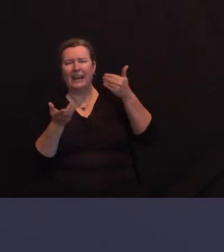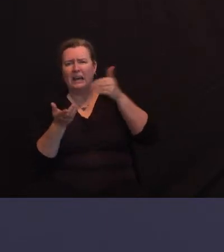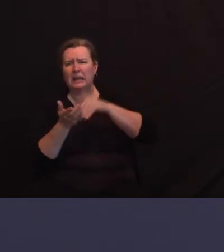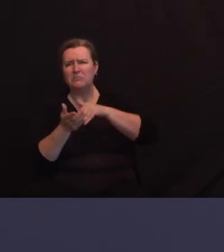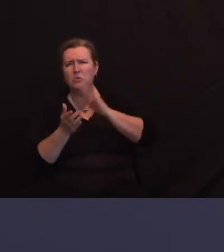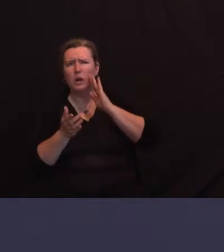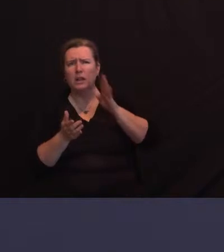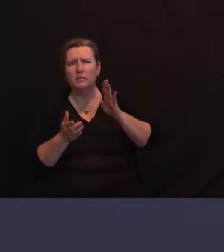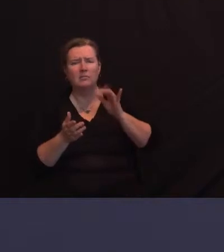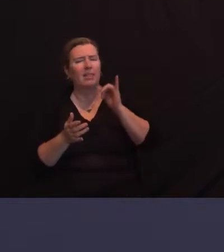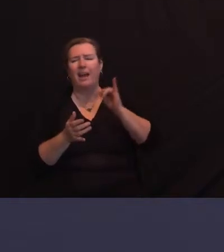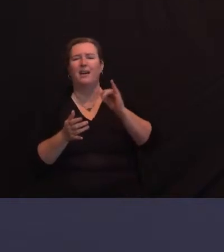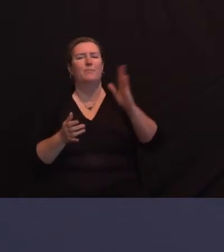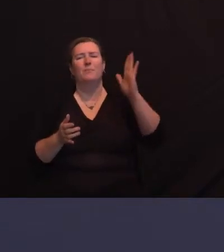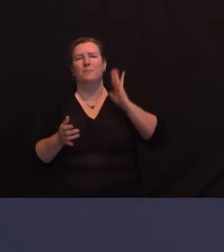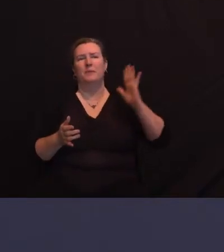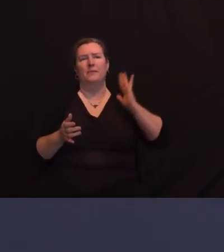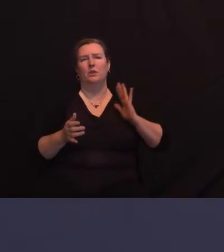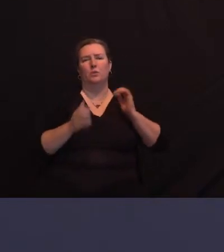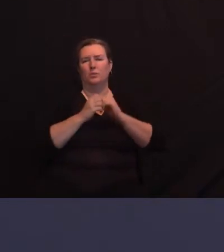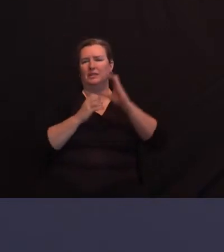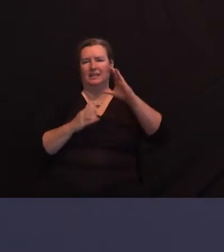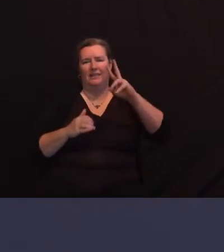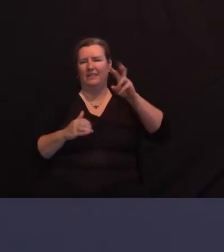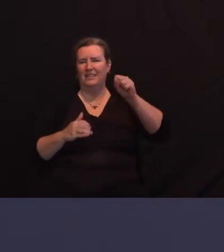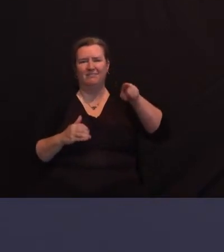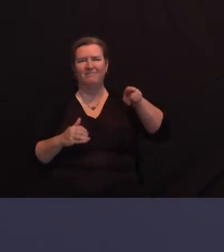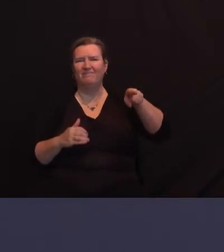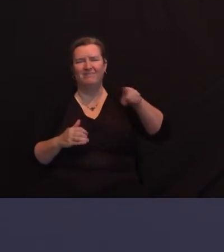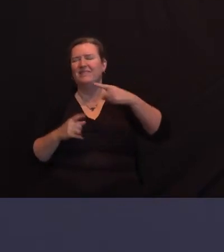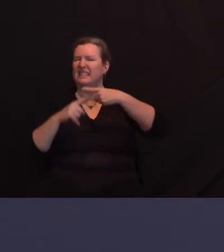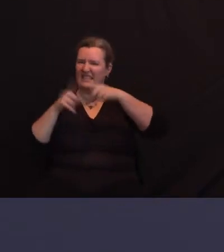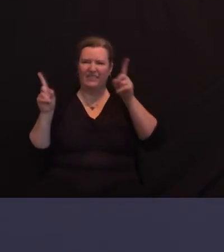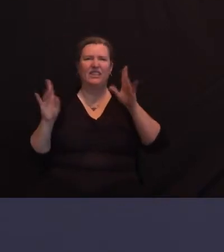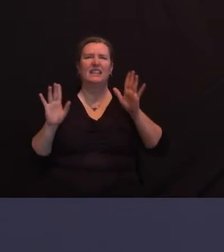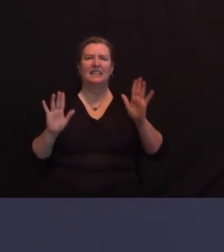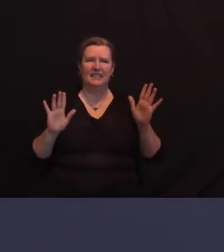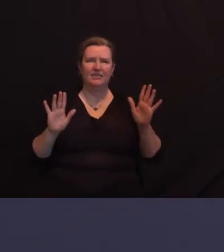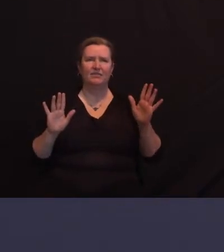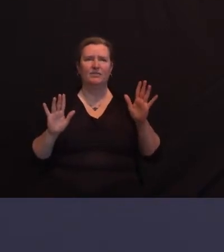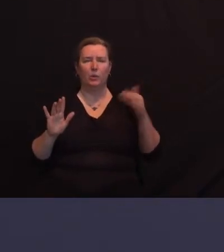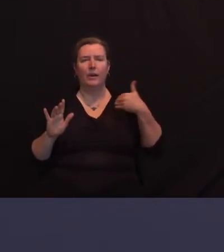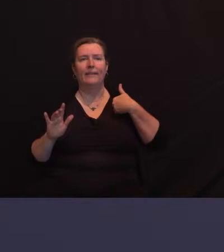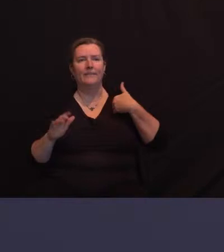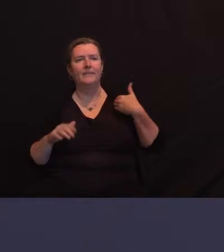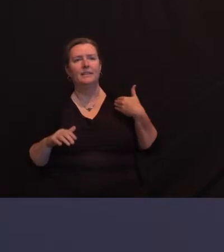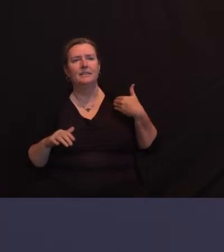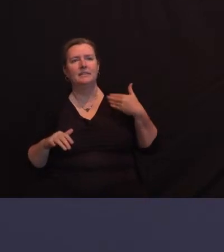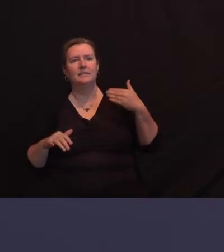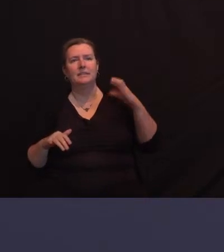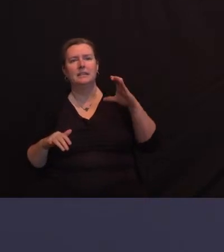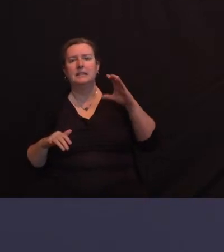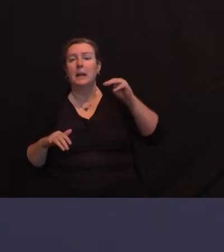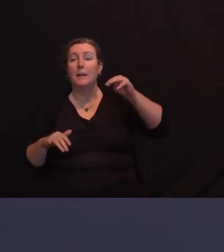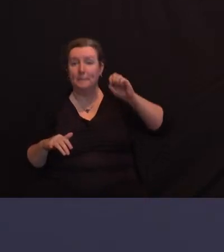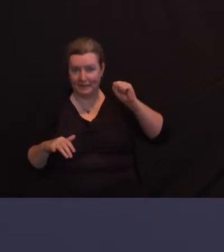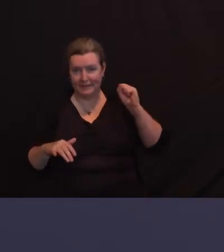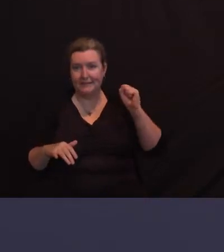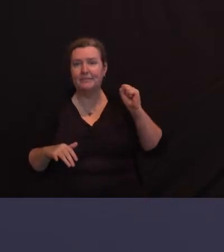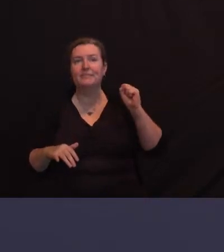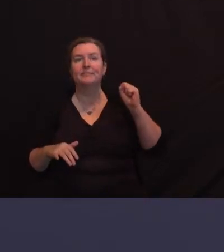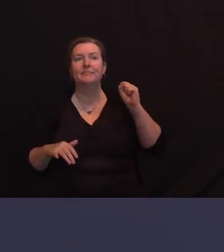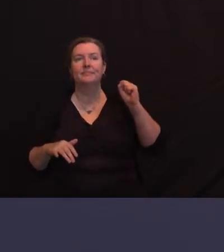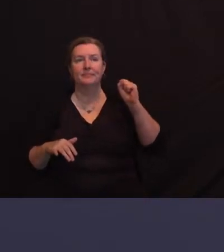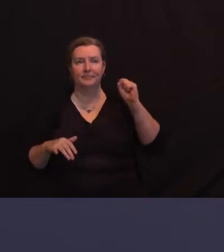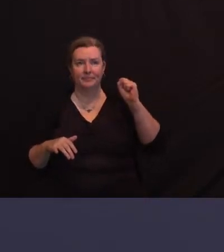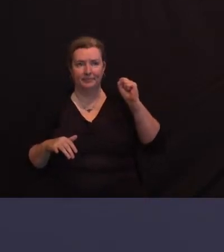we initially had. So there will be CMS-certified skilled nursing facilities, long-term care facilities